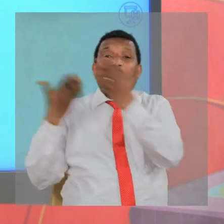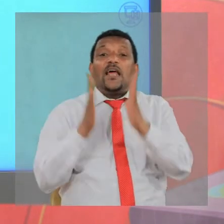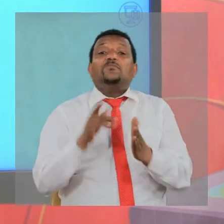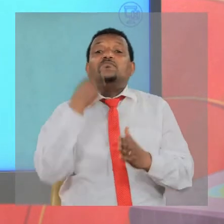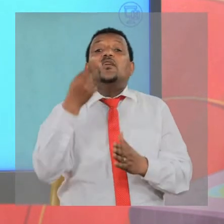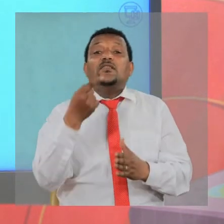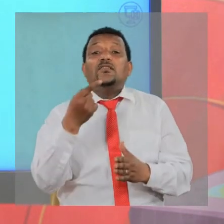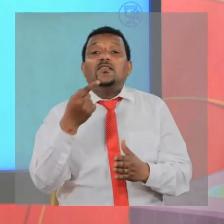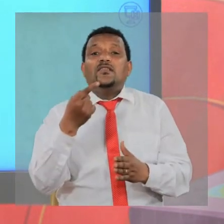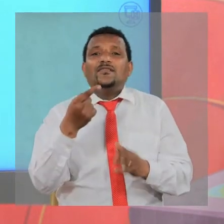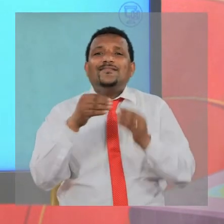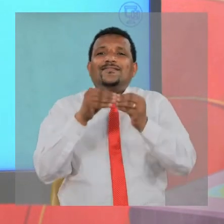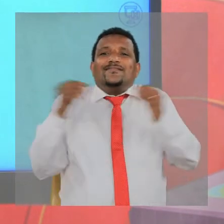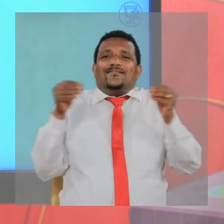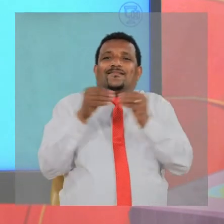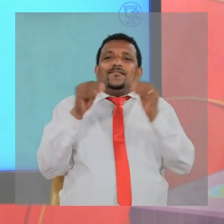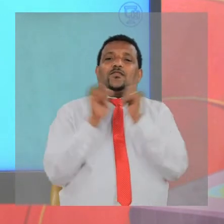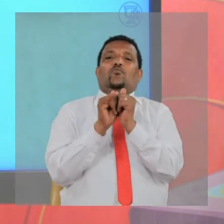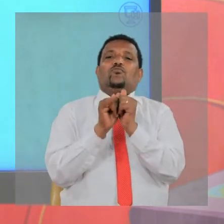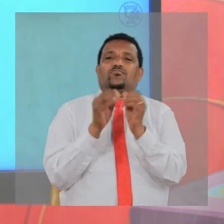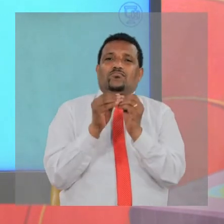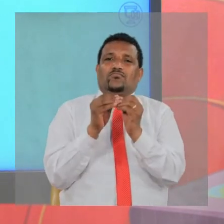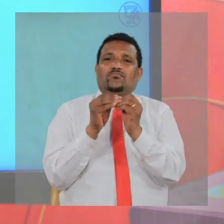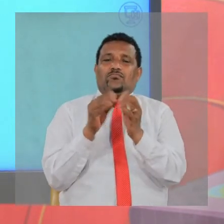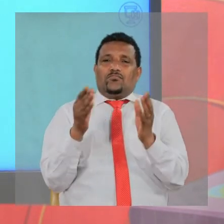to be inelastic.